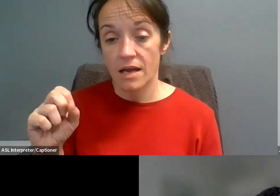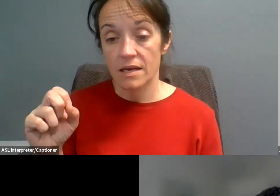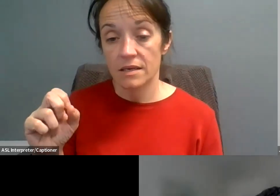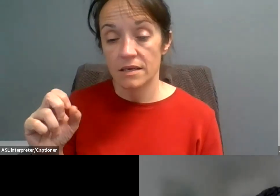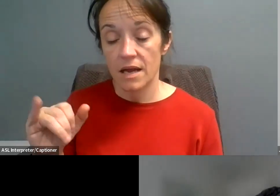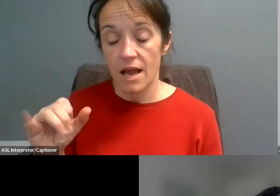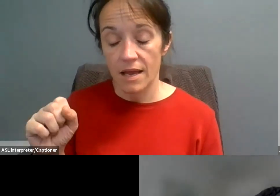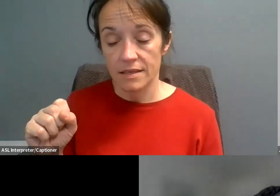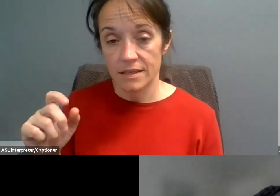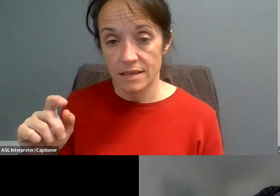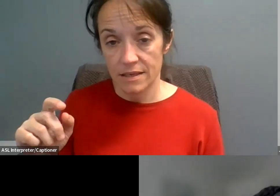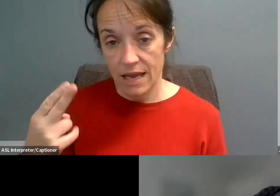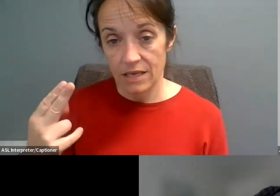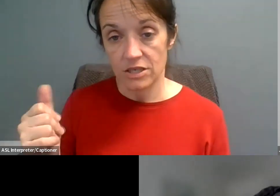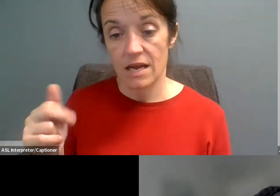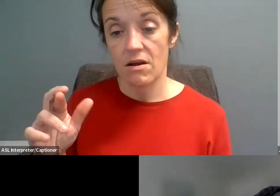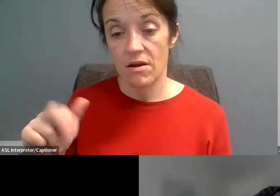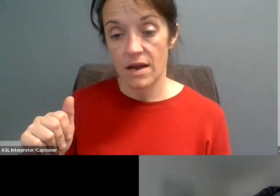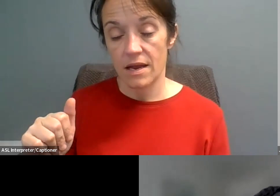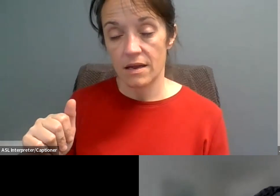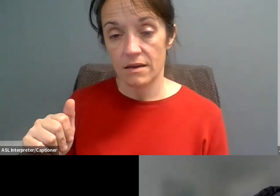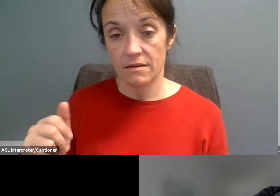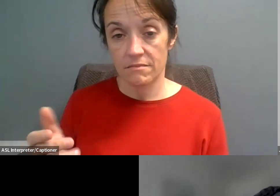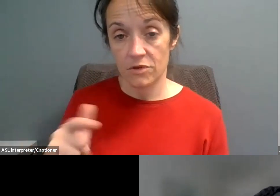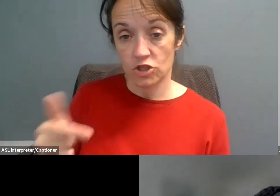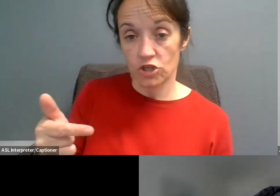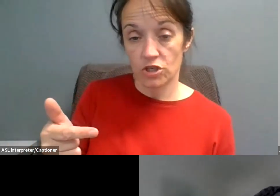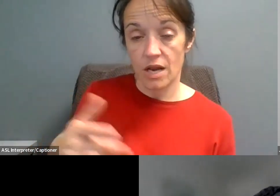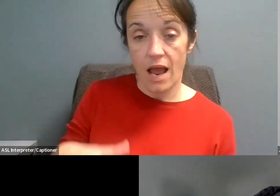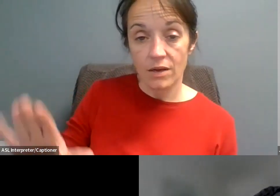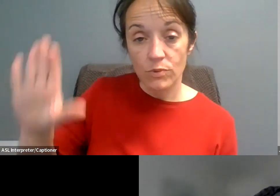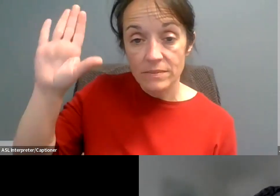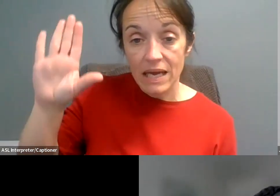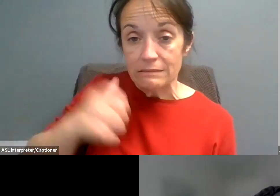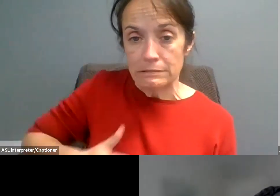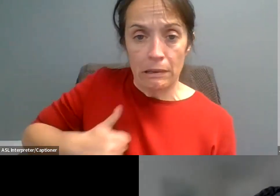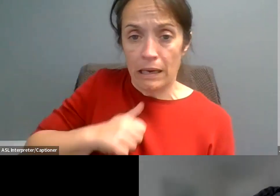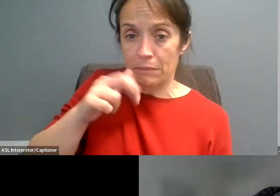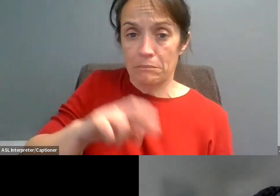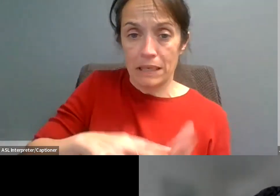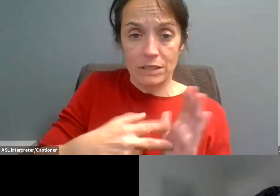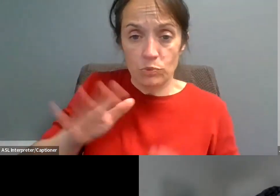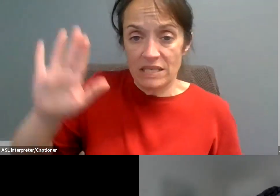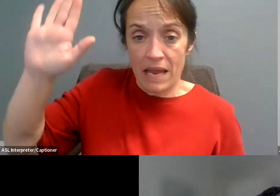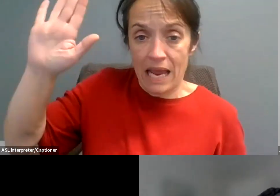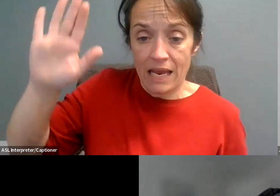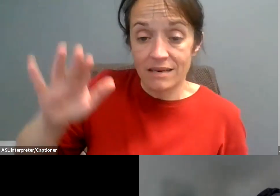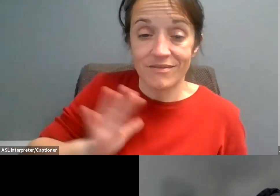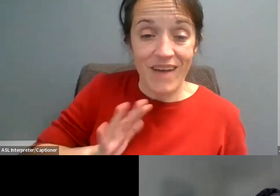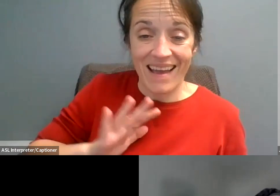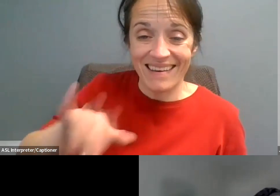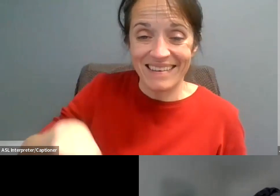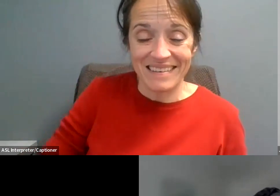You want to go ahead with your question? Did I raise my hand? Sorry if I did. No problem.